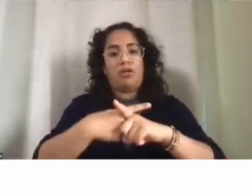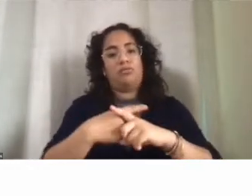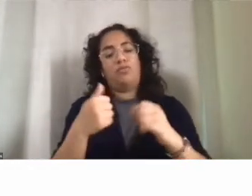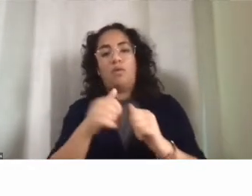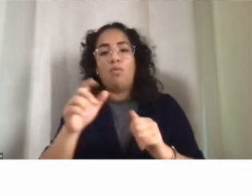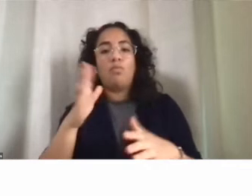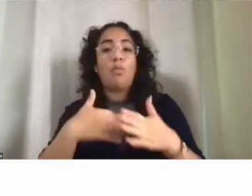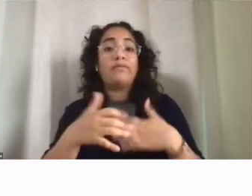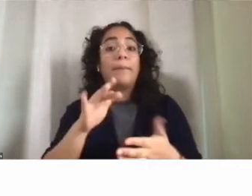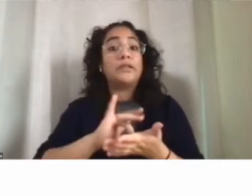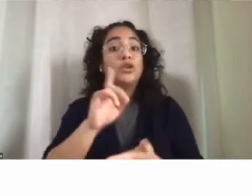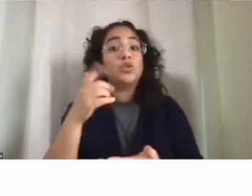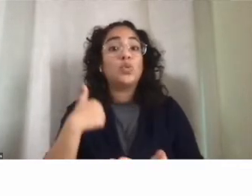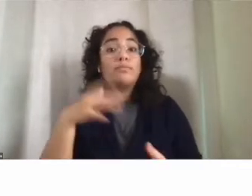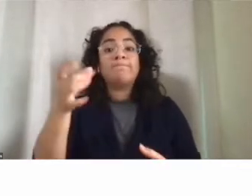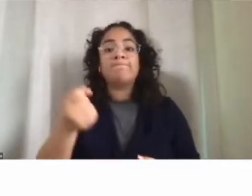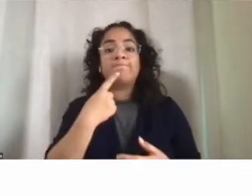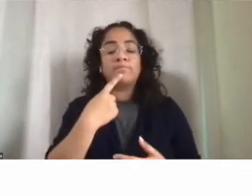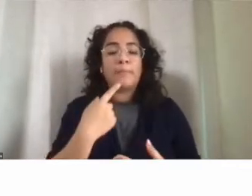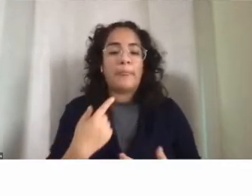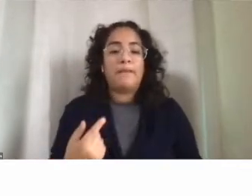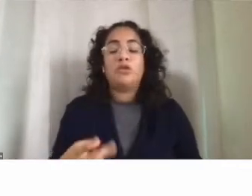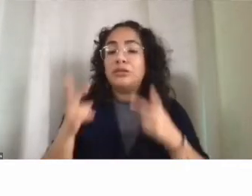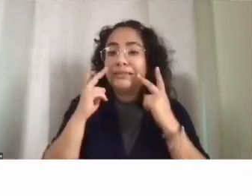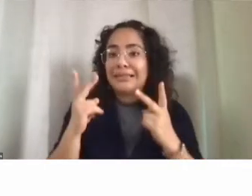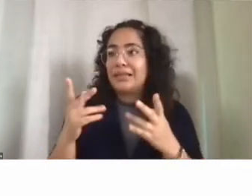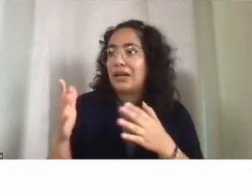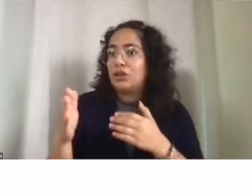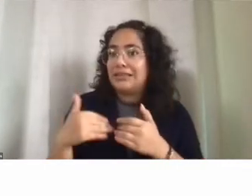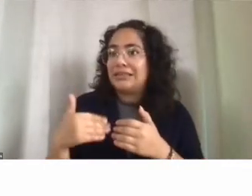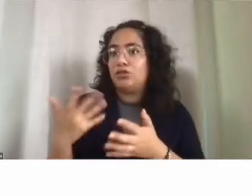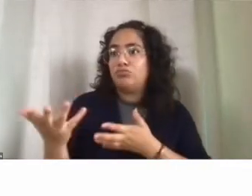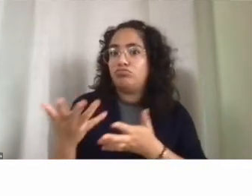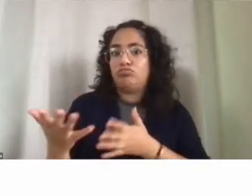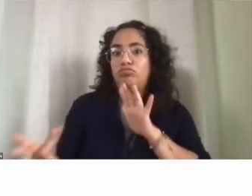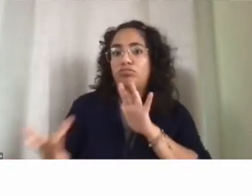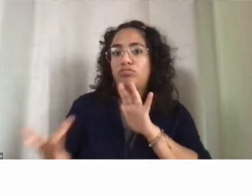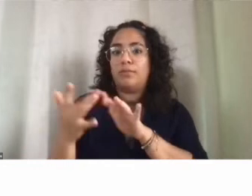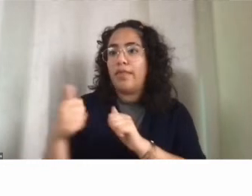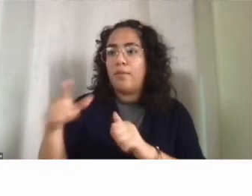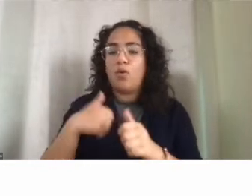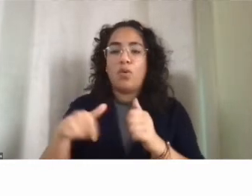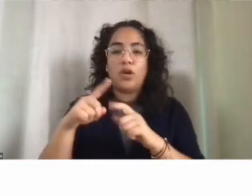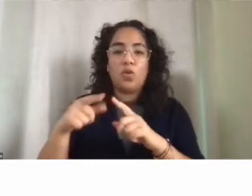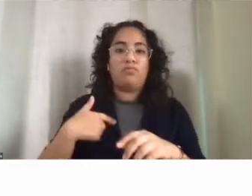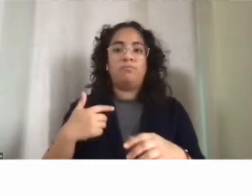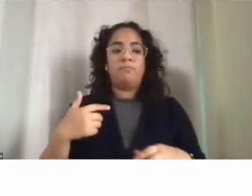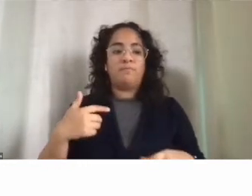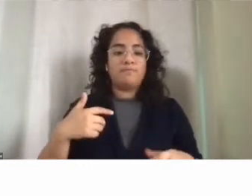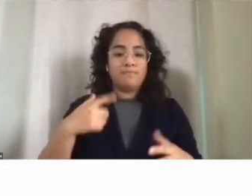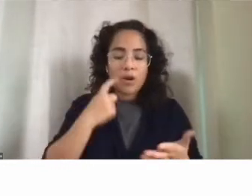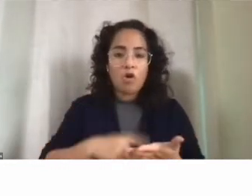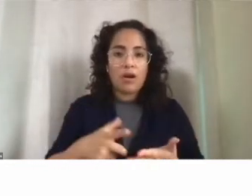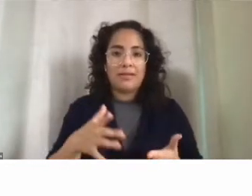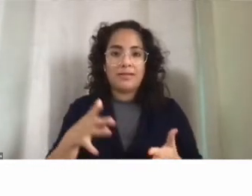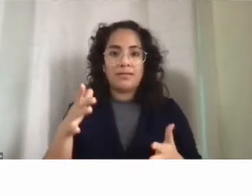See how easy it is to get in contact with them or how to get in contact with them when you develop symptoms, what to do